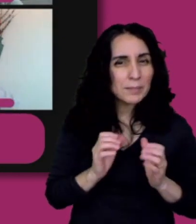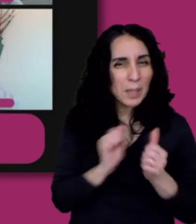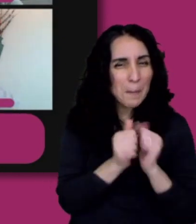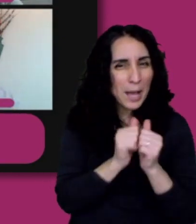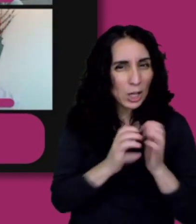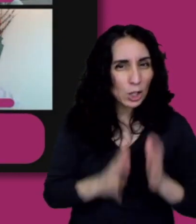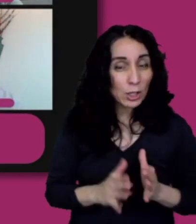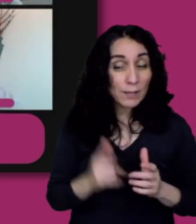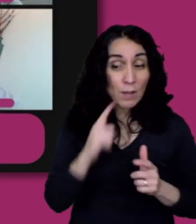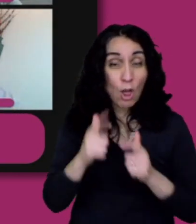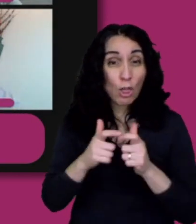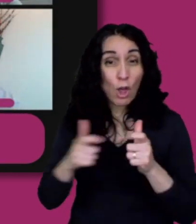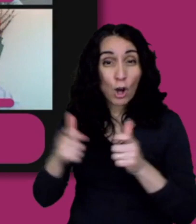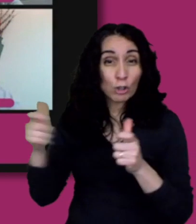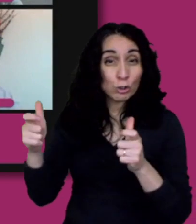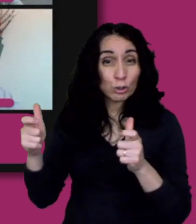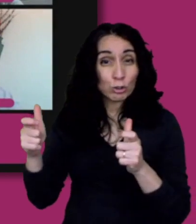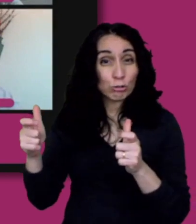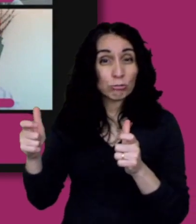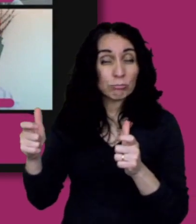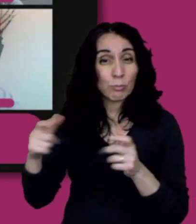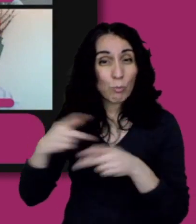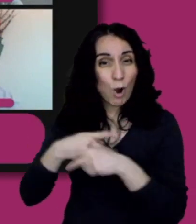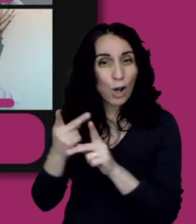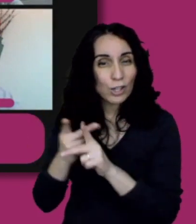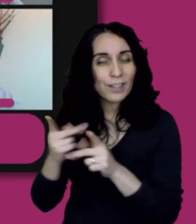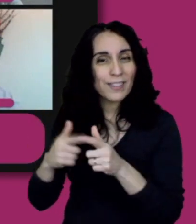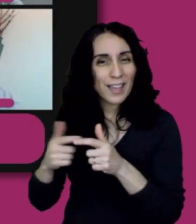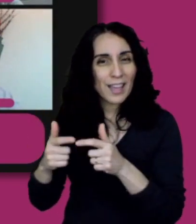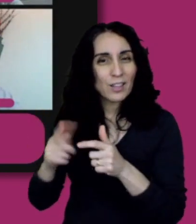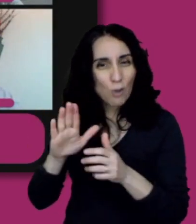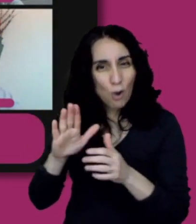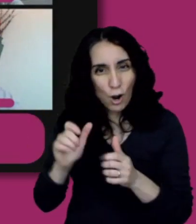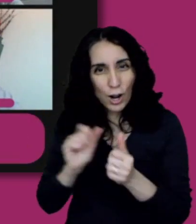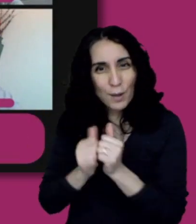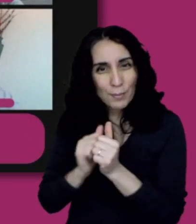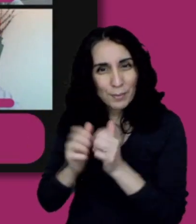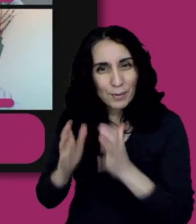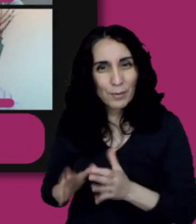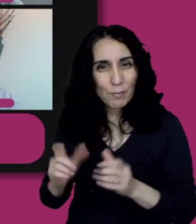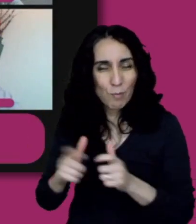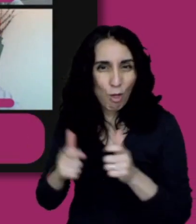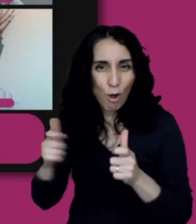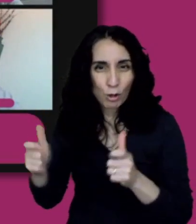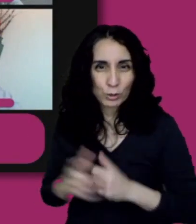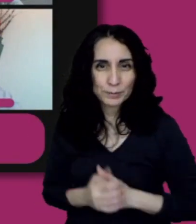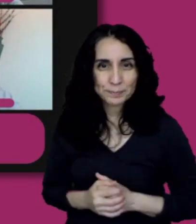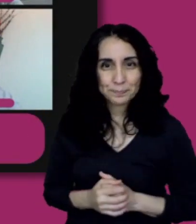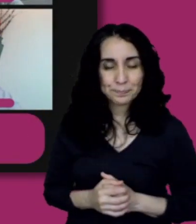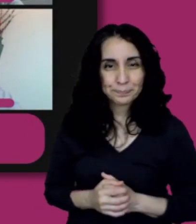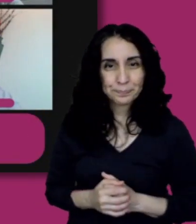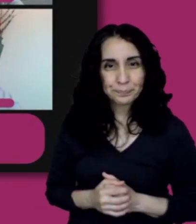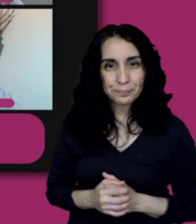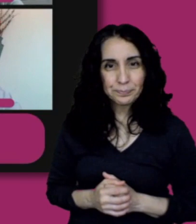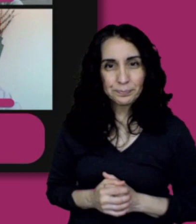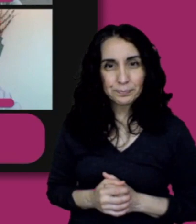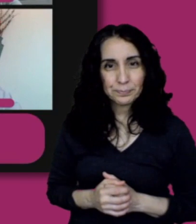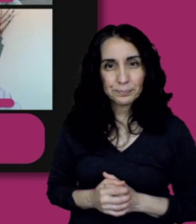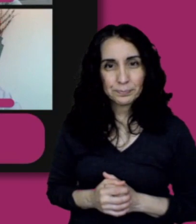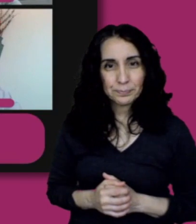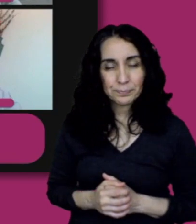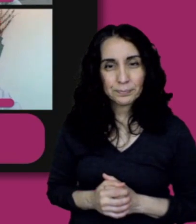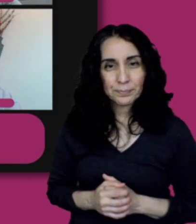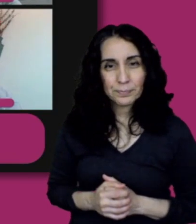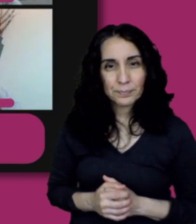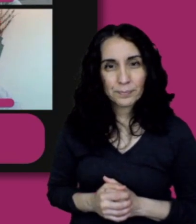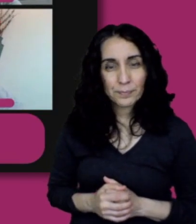larger, your competitor list is going to be larger. One thing I would mention there is if your